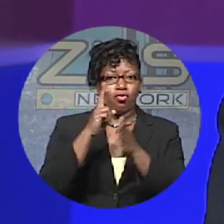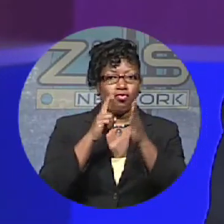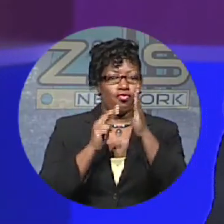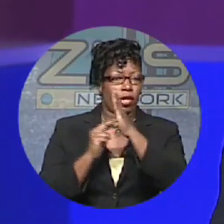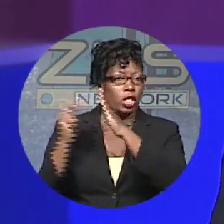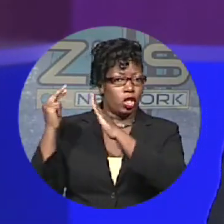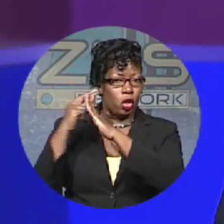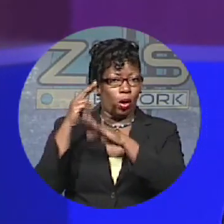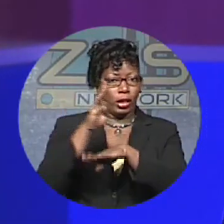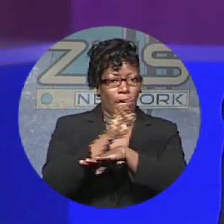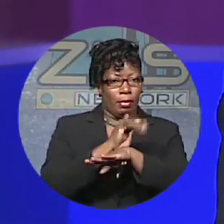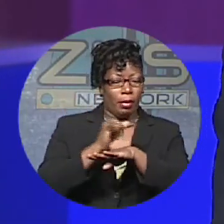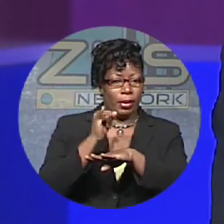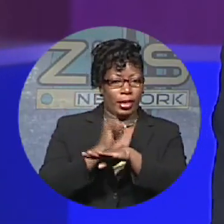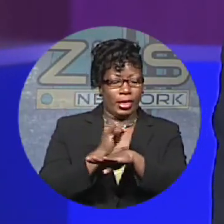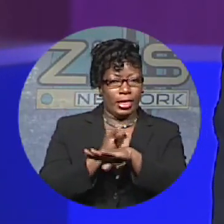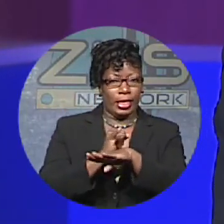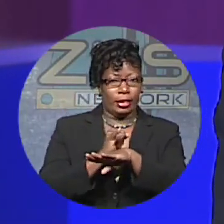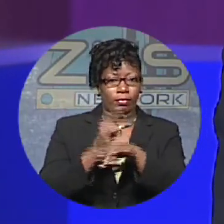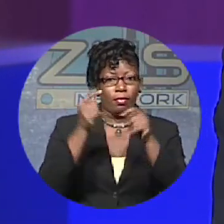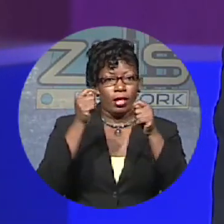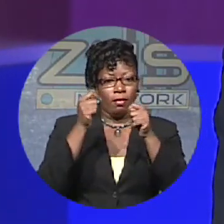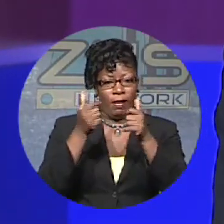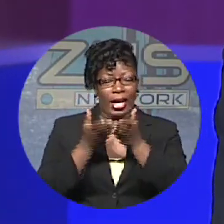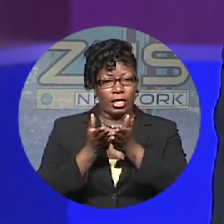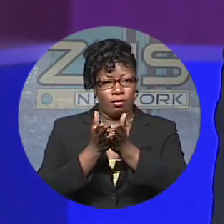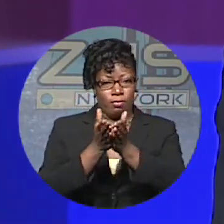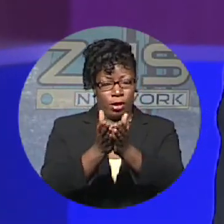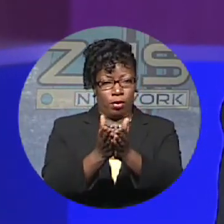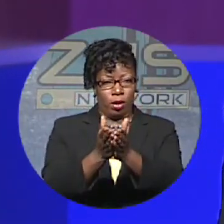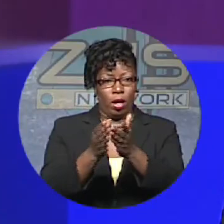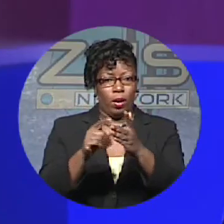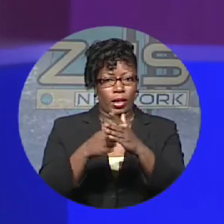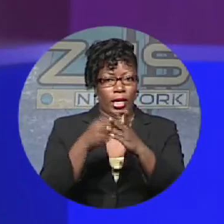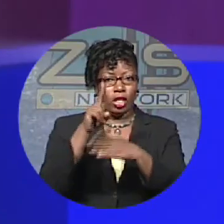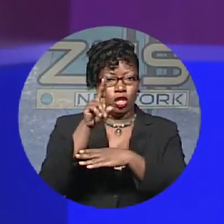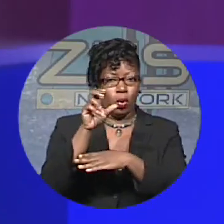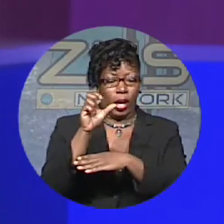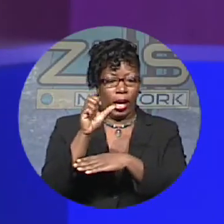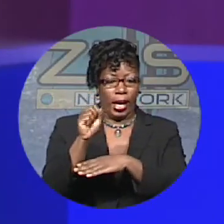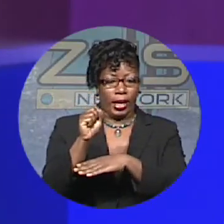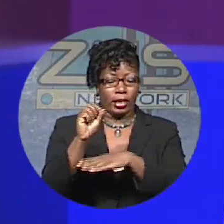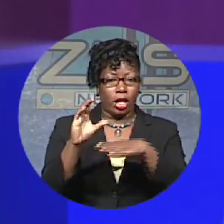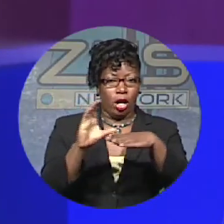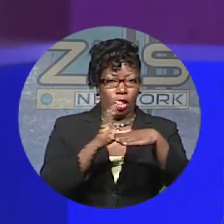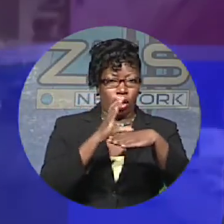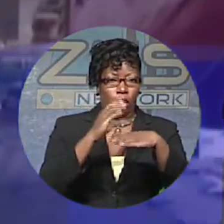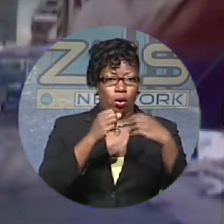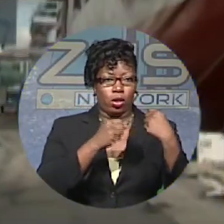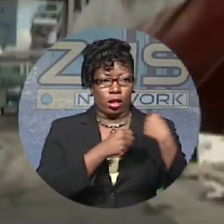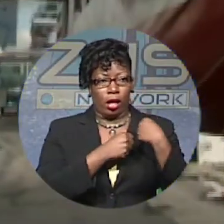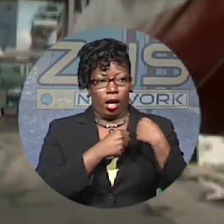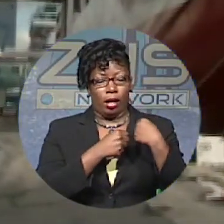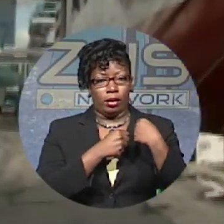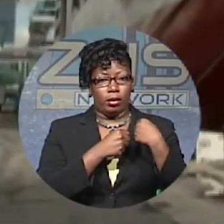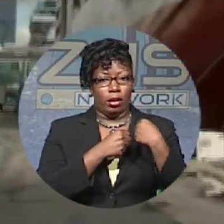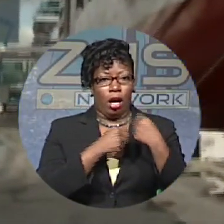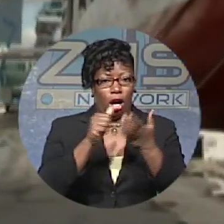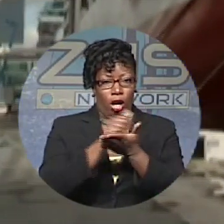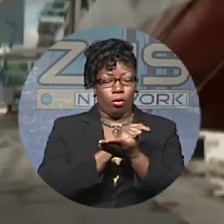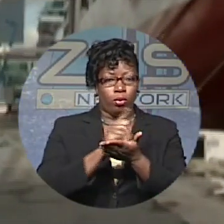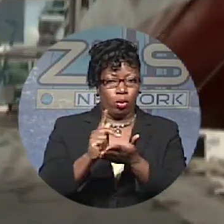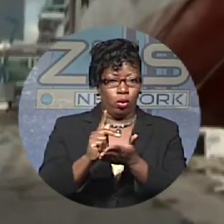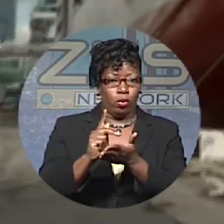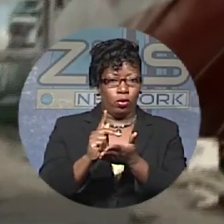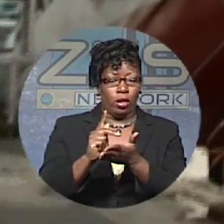World Bimini Superfast Ferry will finally begin sailing as the United States Coast Guard has given its final approval. We understand that services